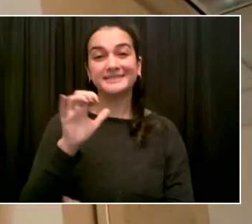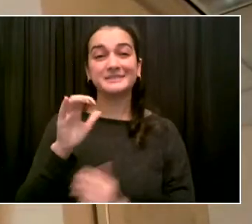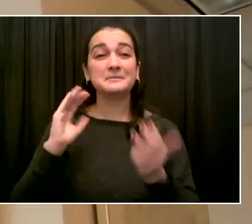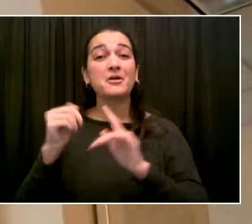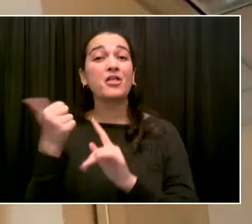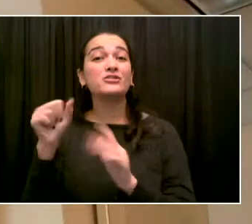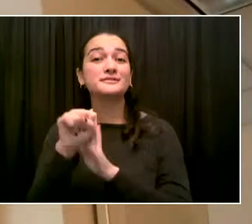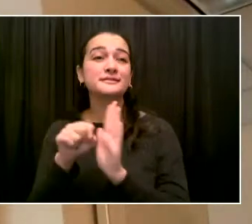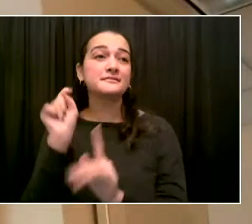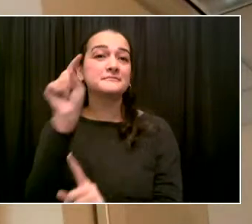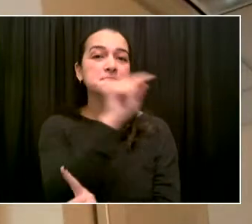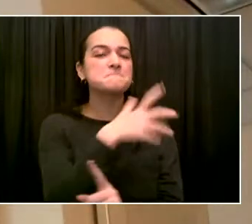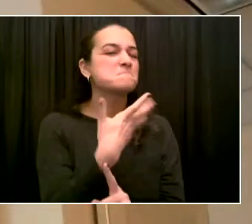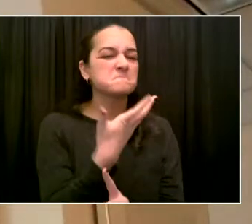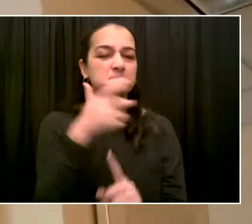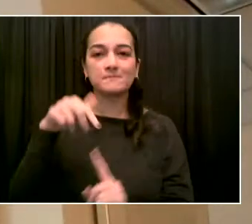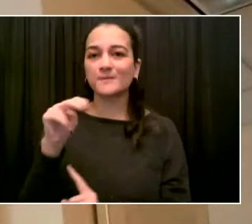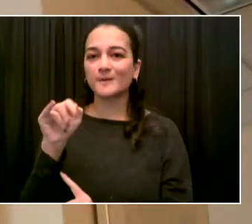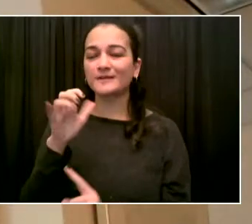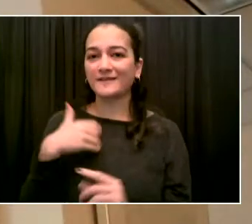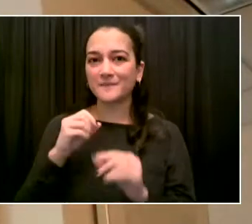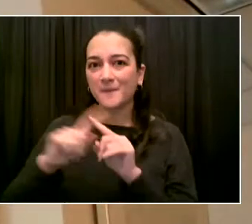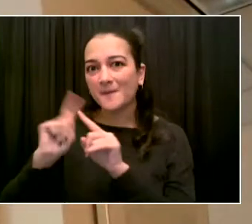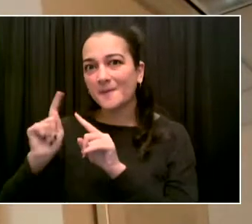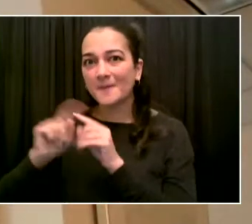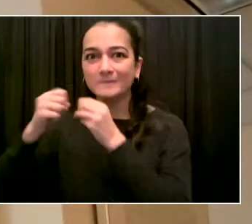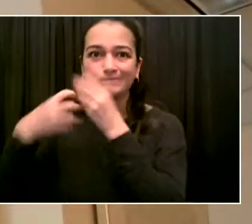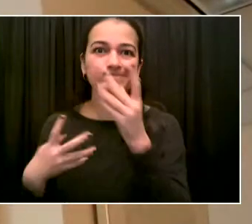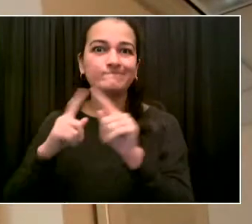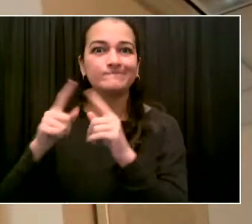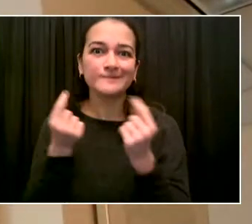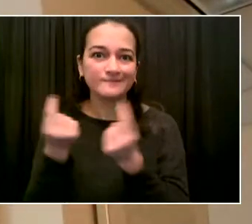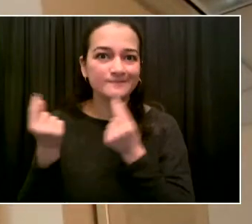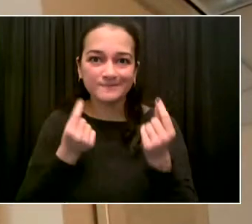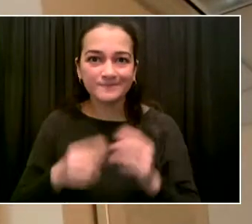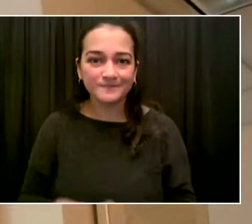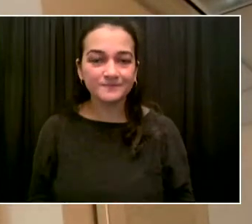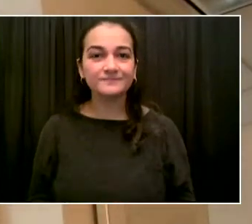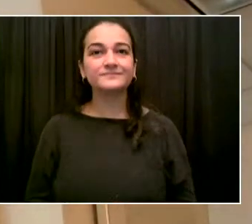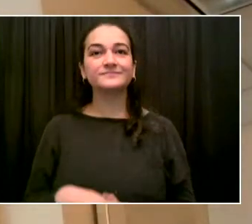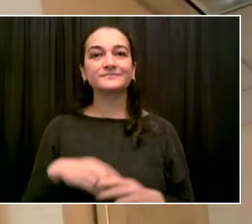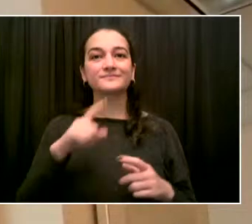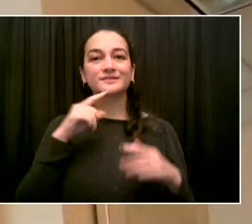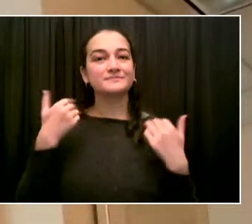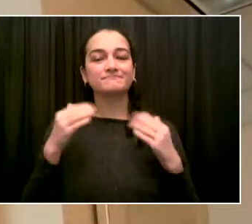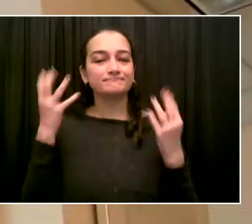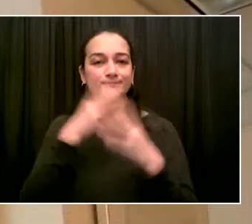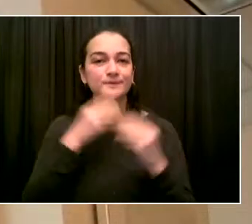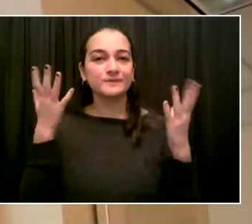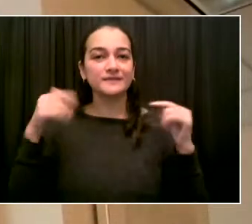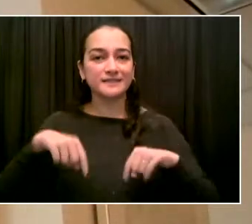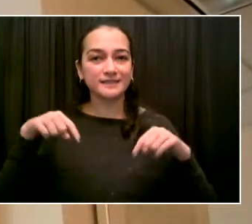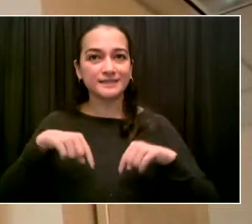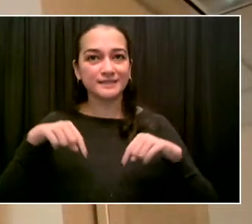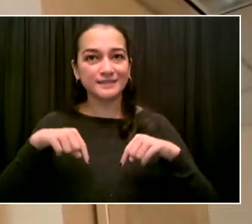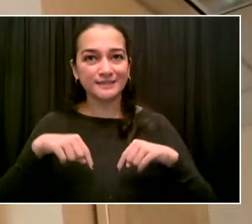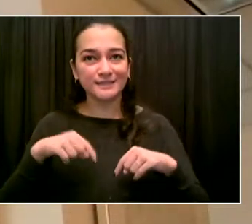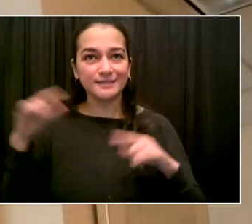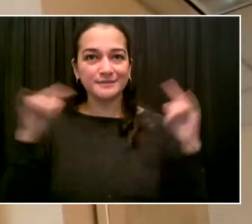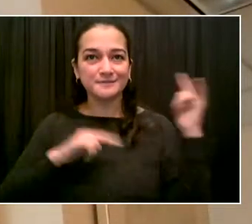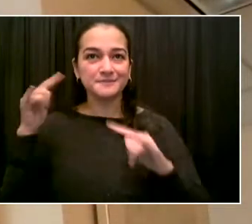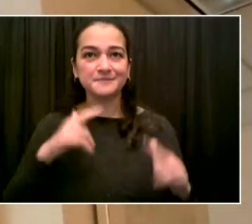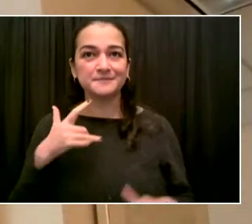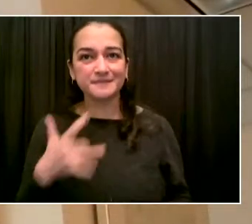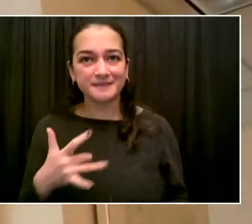but comprises 50% of the total spending and 50% of total hotel room nights. International travelers tend to stay longer, on